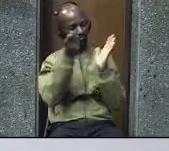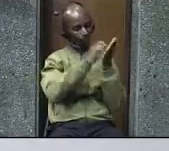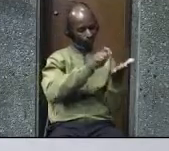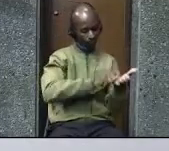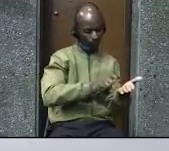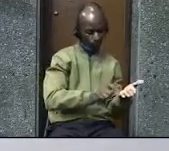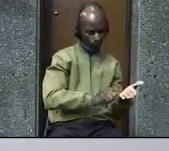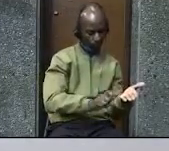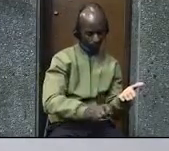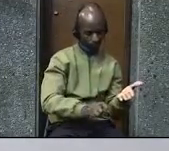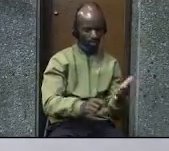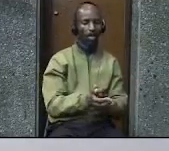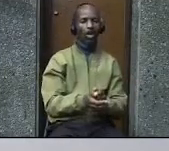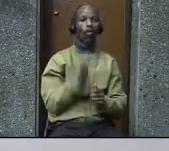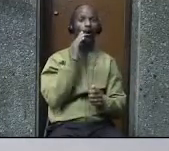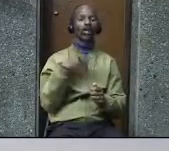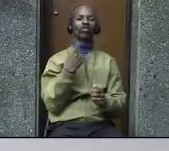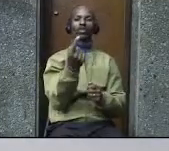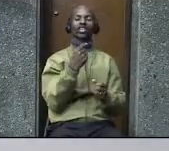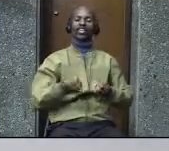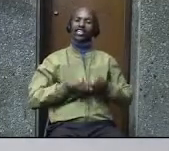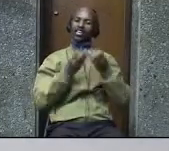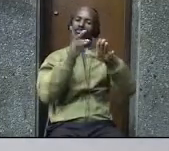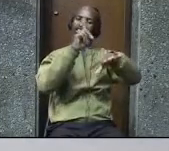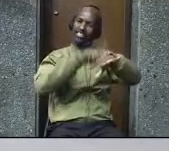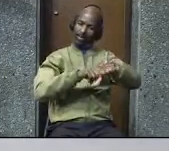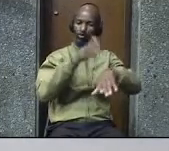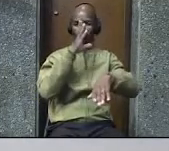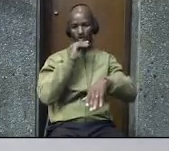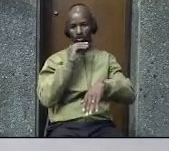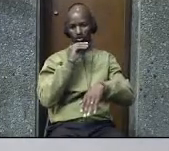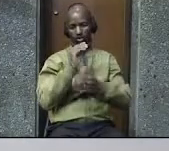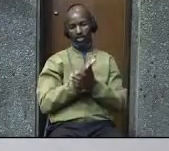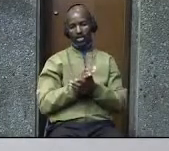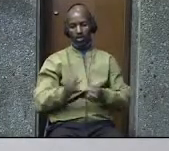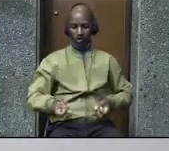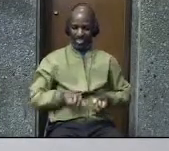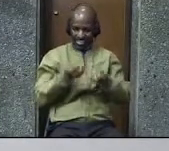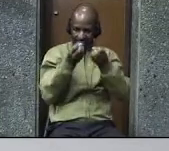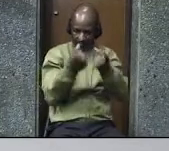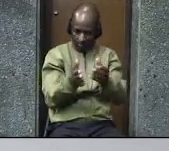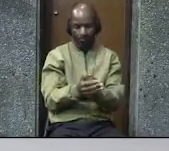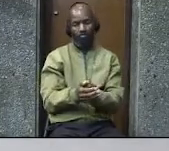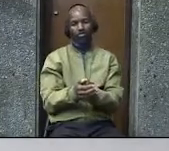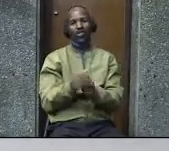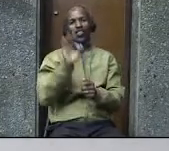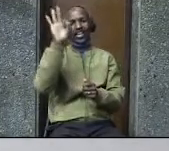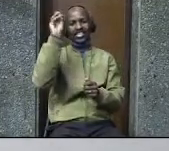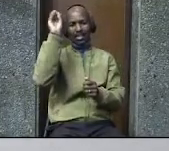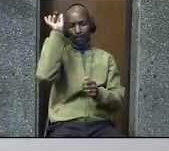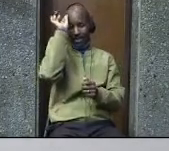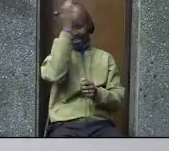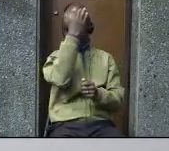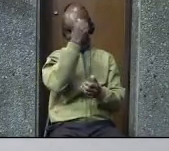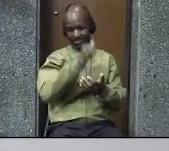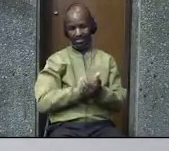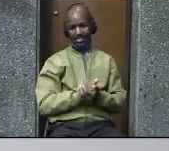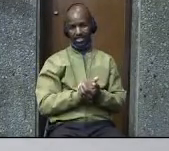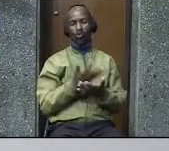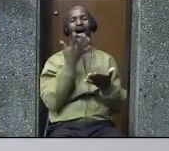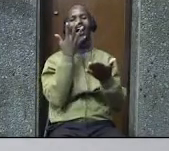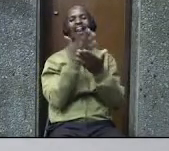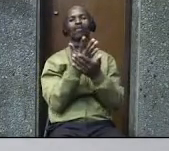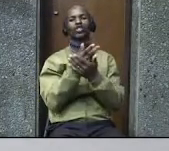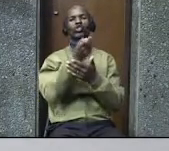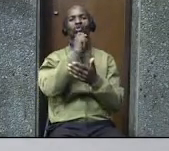paper, so that when you get a chance to speak and you are given, for argument's sake, 30 minutes, you are able